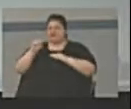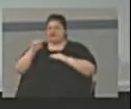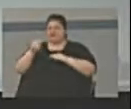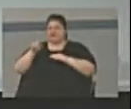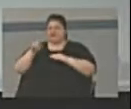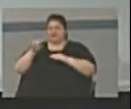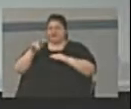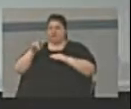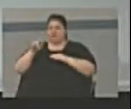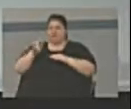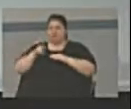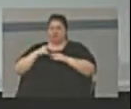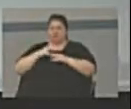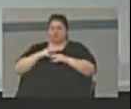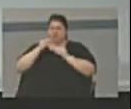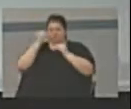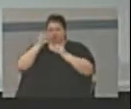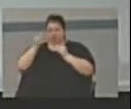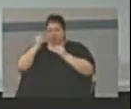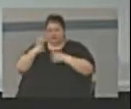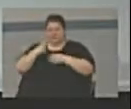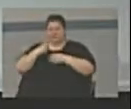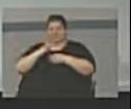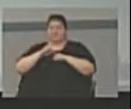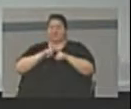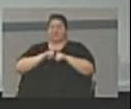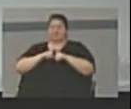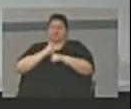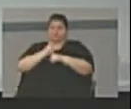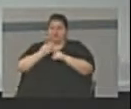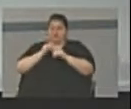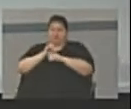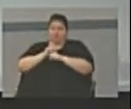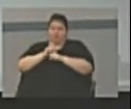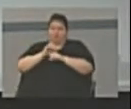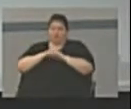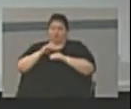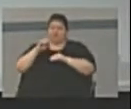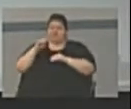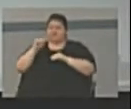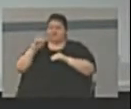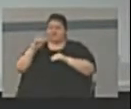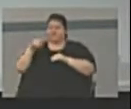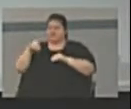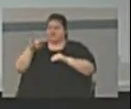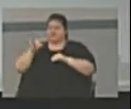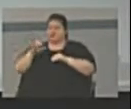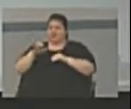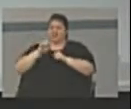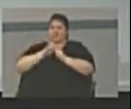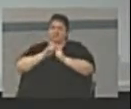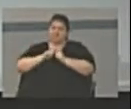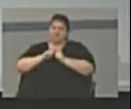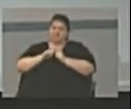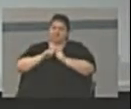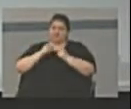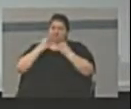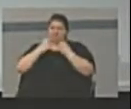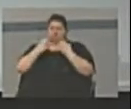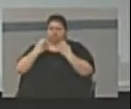some topic-specific forums that will be open to the entire county. And those will be on topics such as where and how we grow,